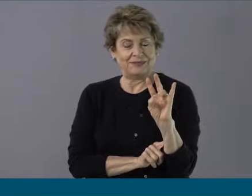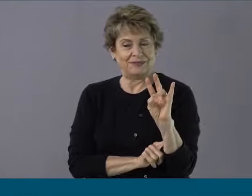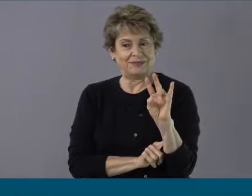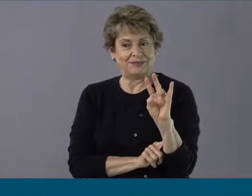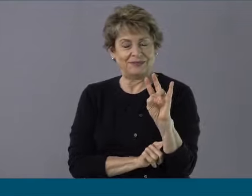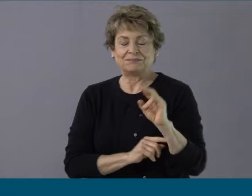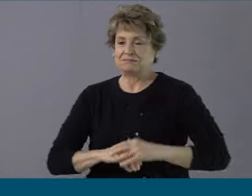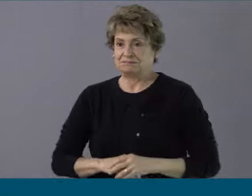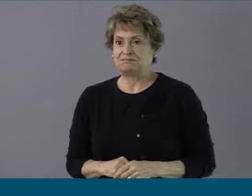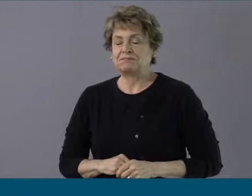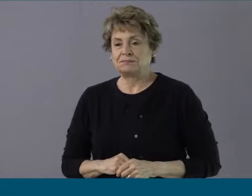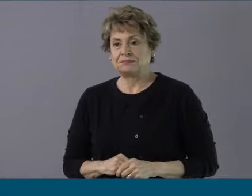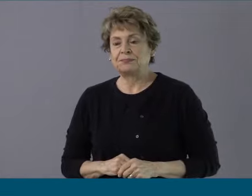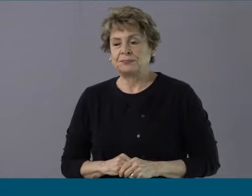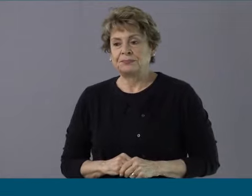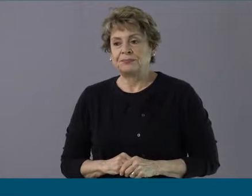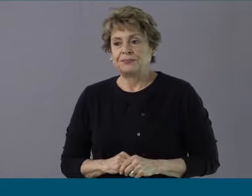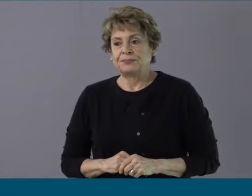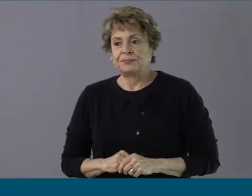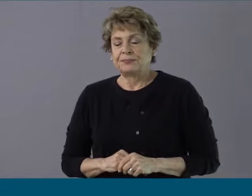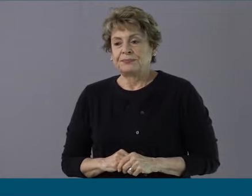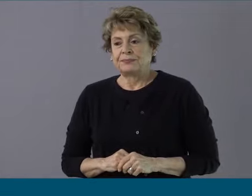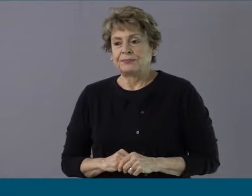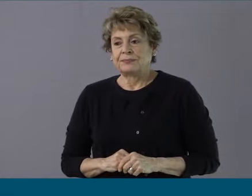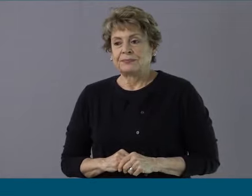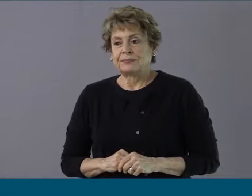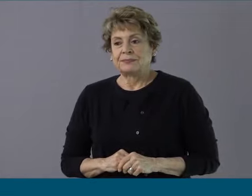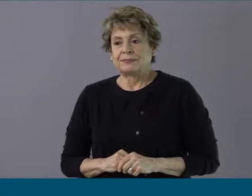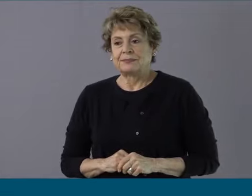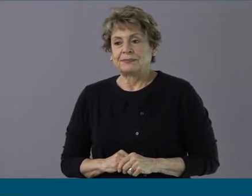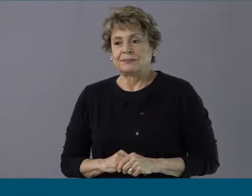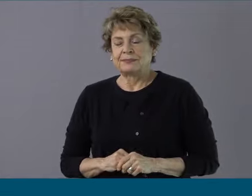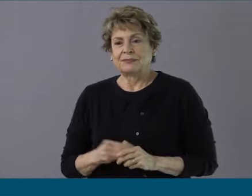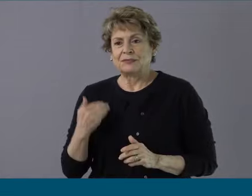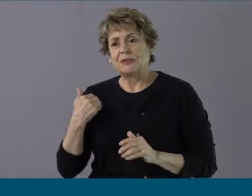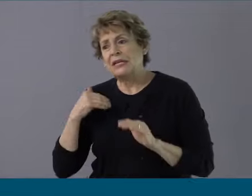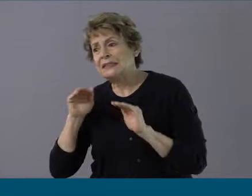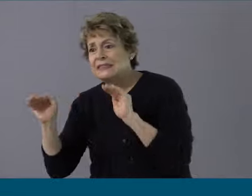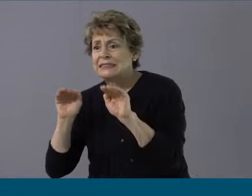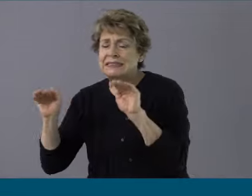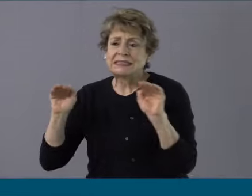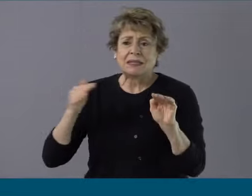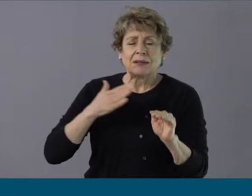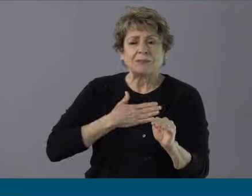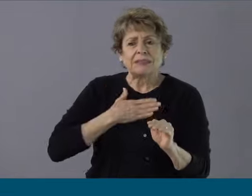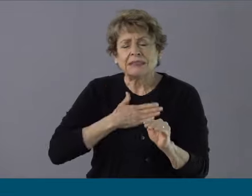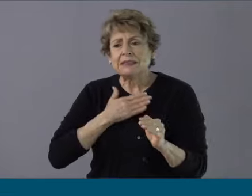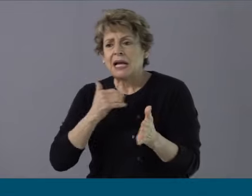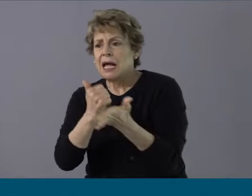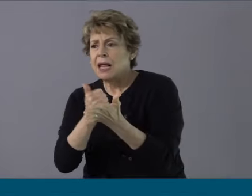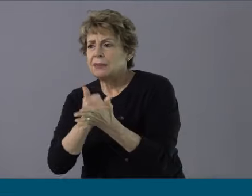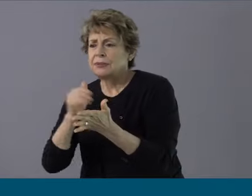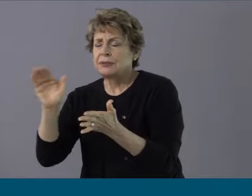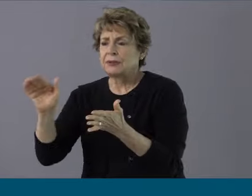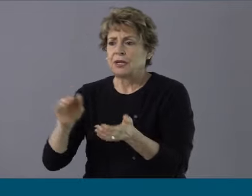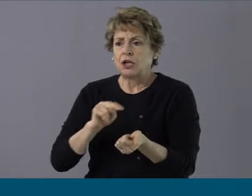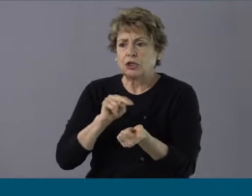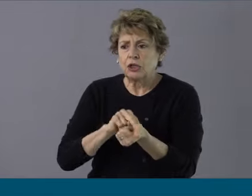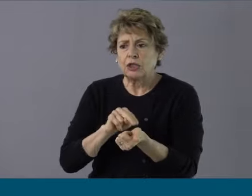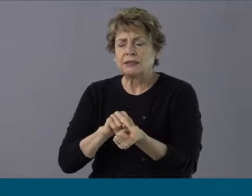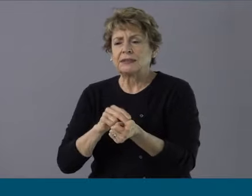said if you want to help our doctors and our nurses and our healthcare workers, if you want to help lighten the heavy